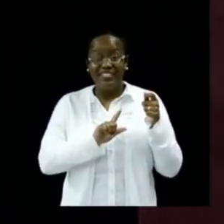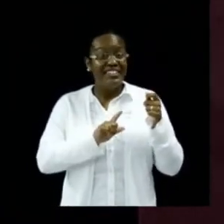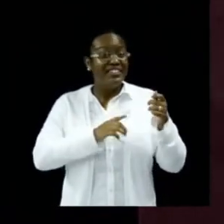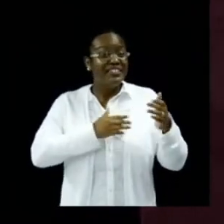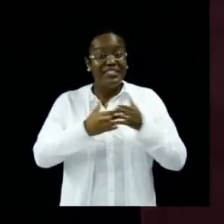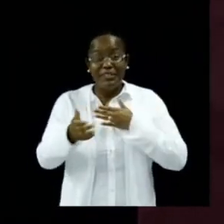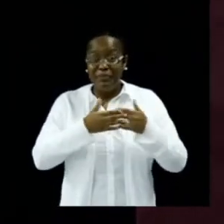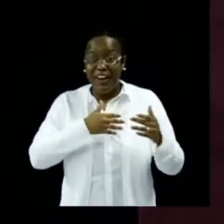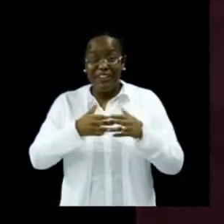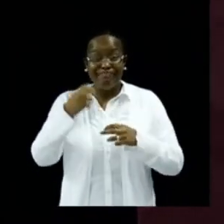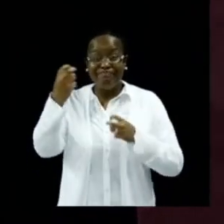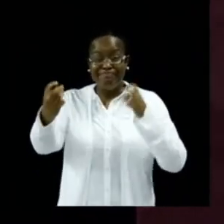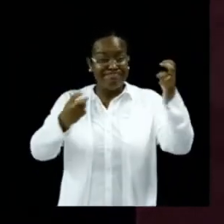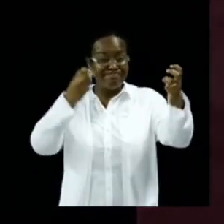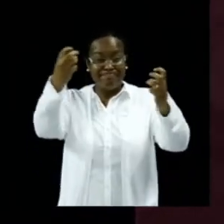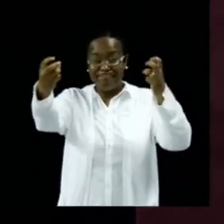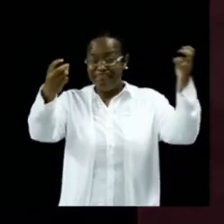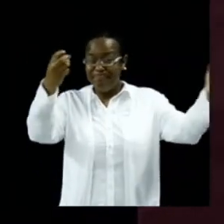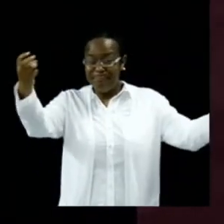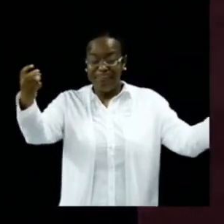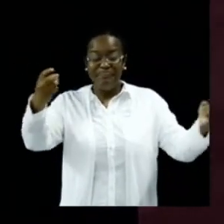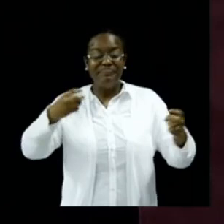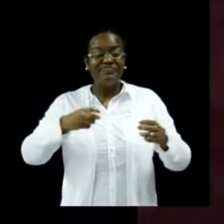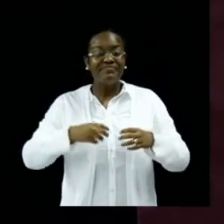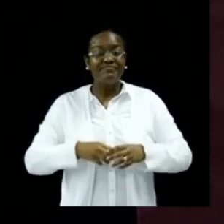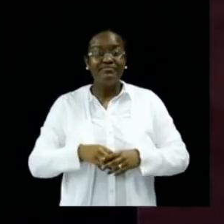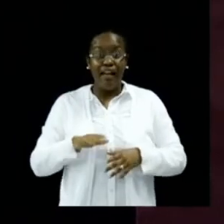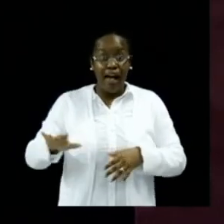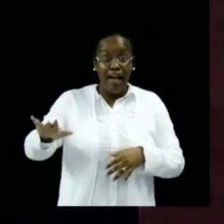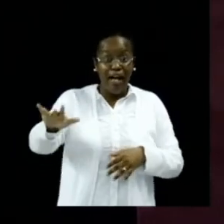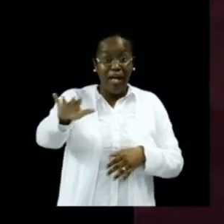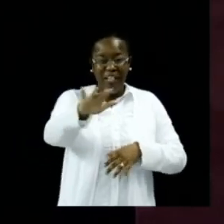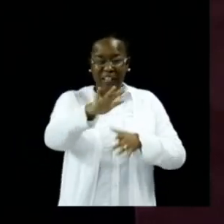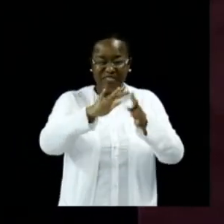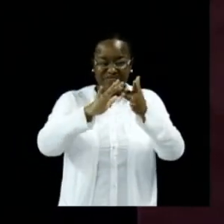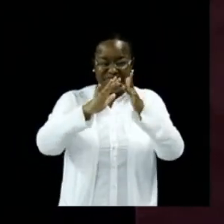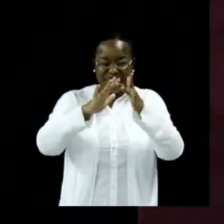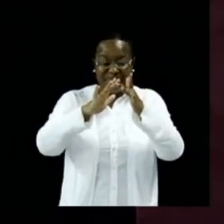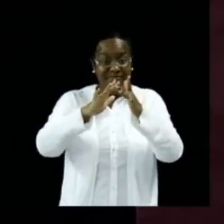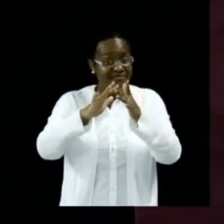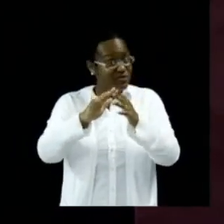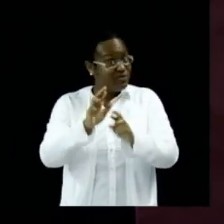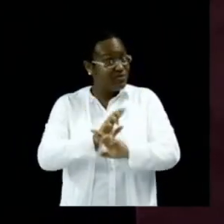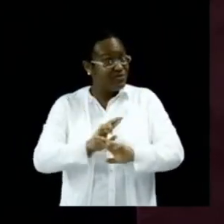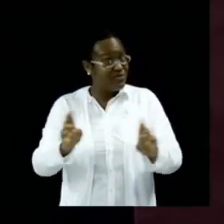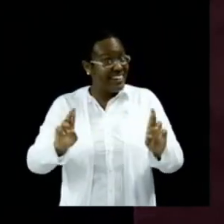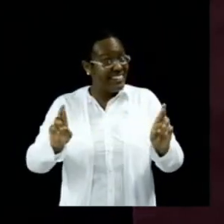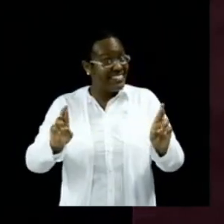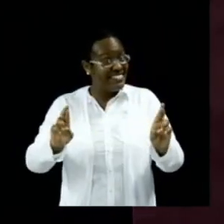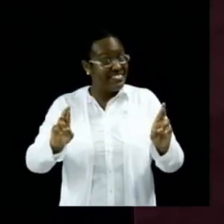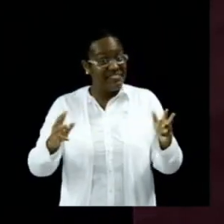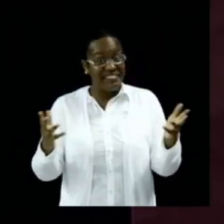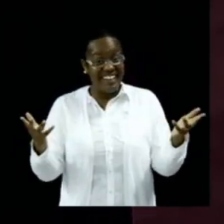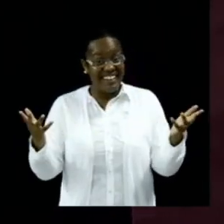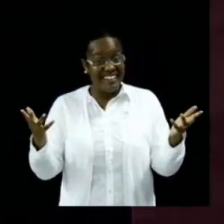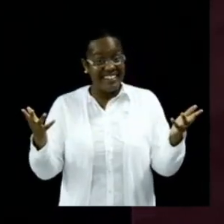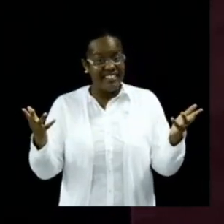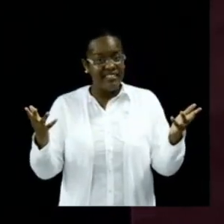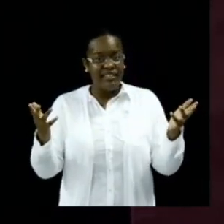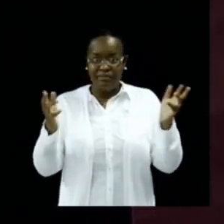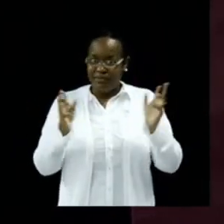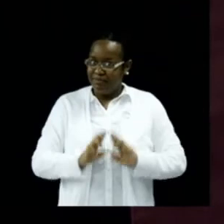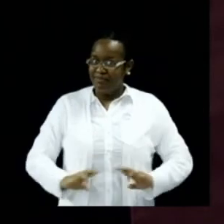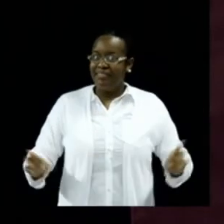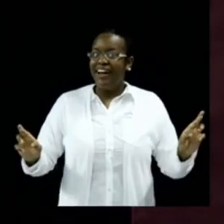you are in out there online, be prepared and just be prepared